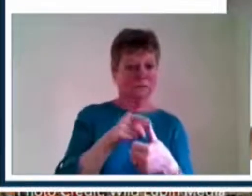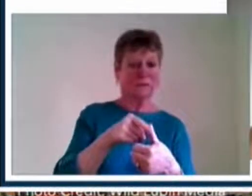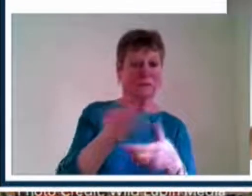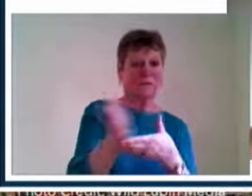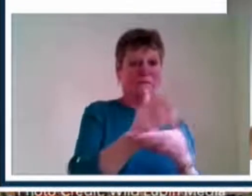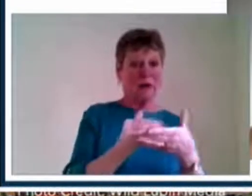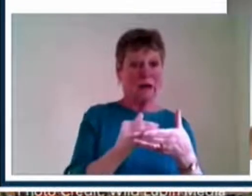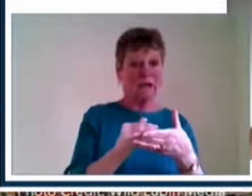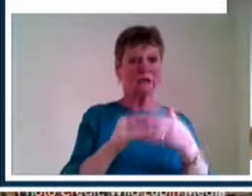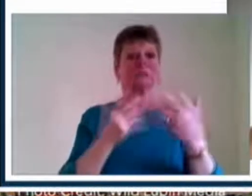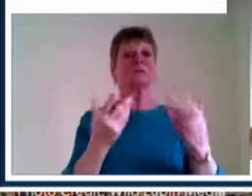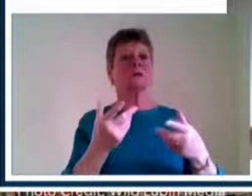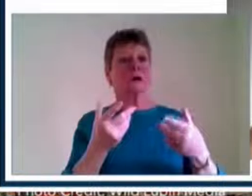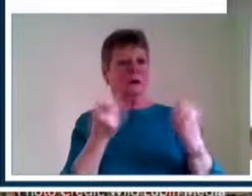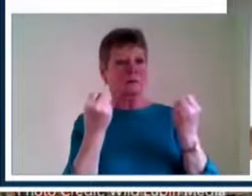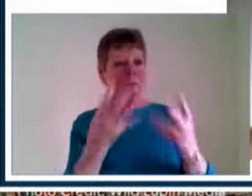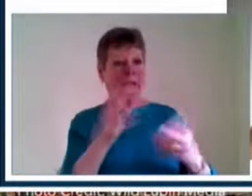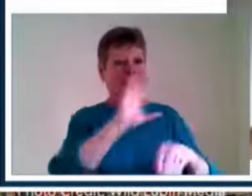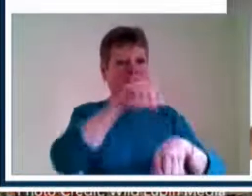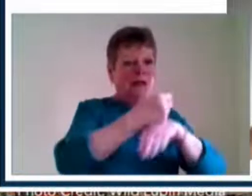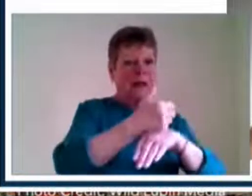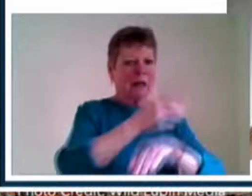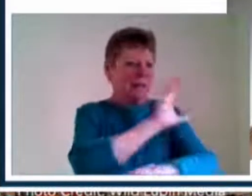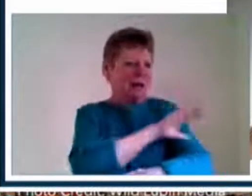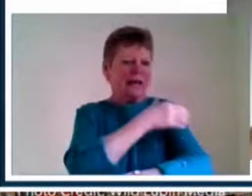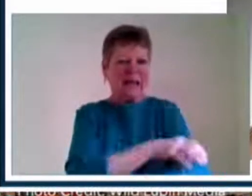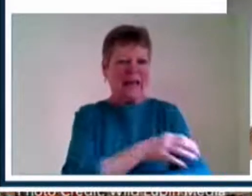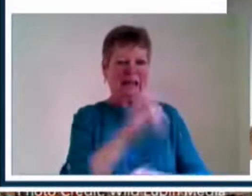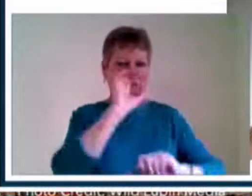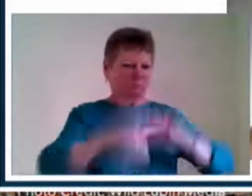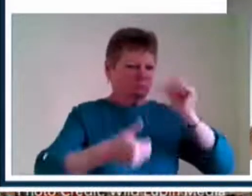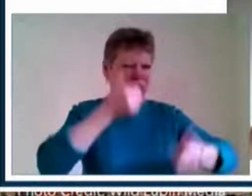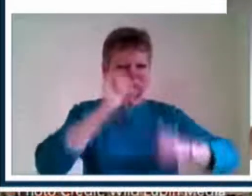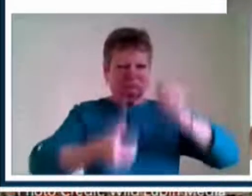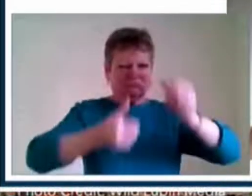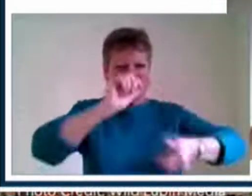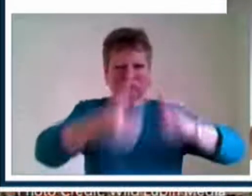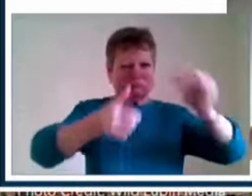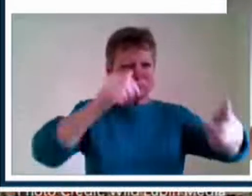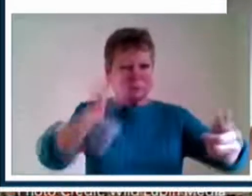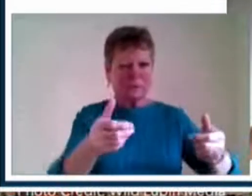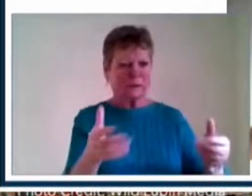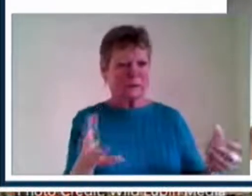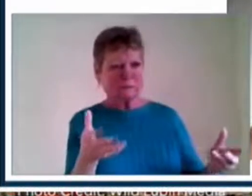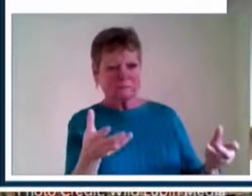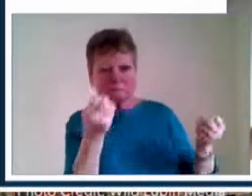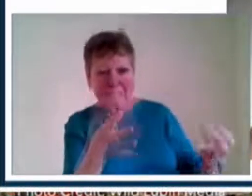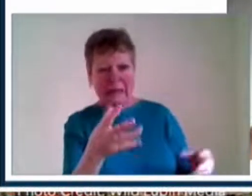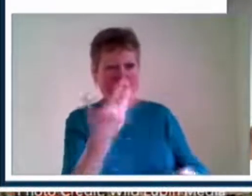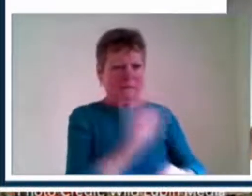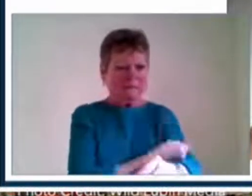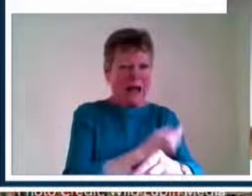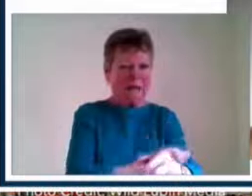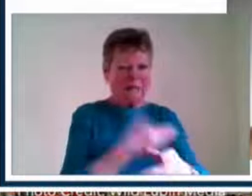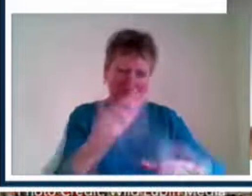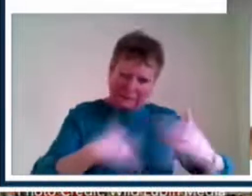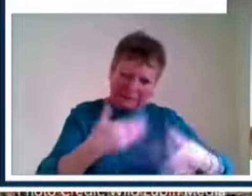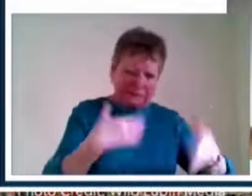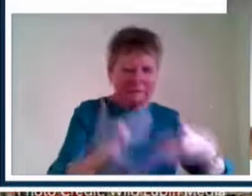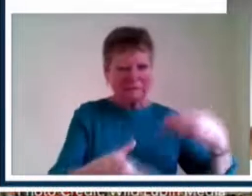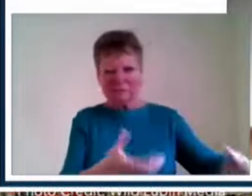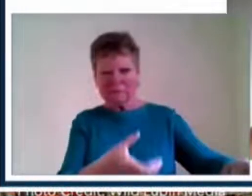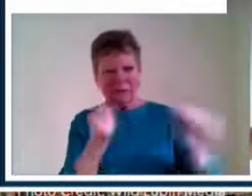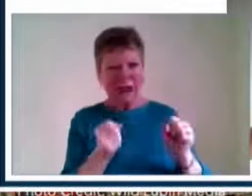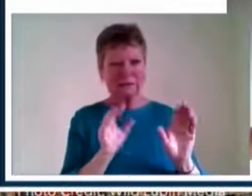was about mass clinics and good access to get the large majority of people vaccinated as quickly as possible.